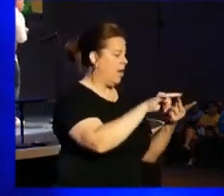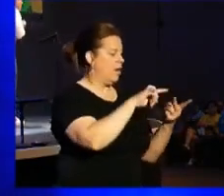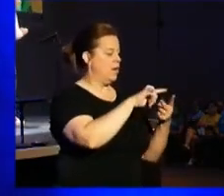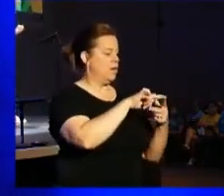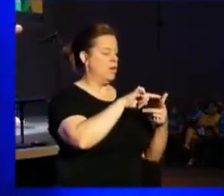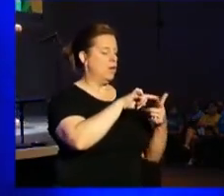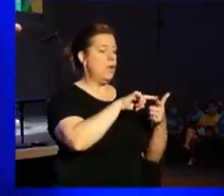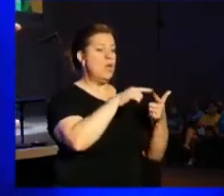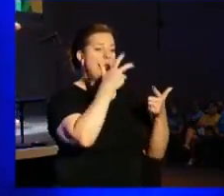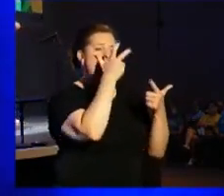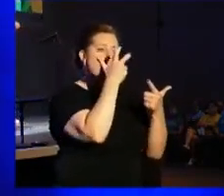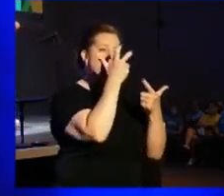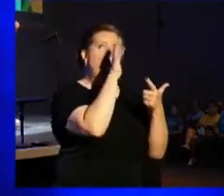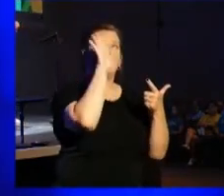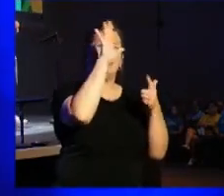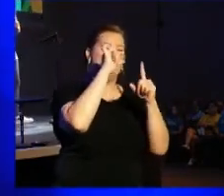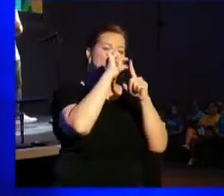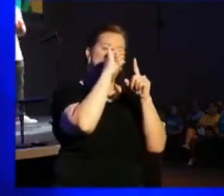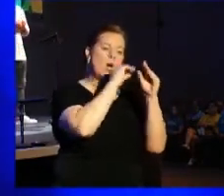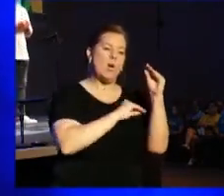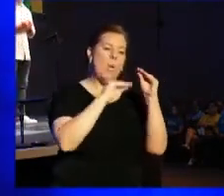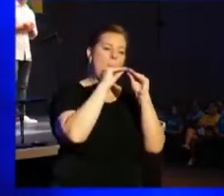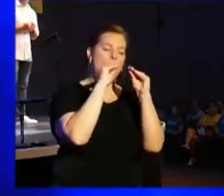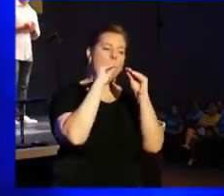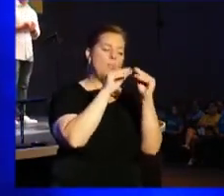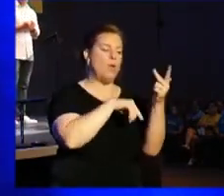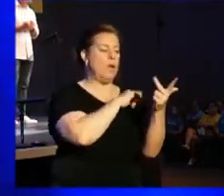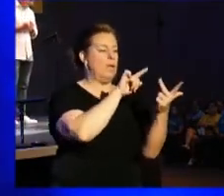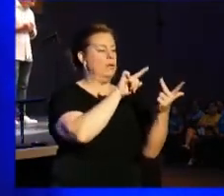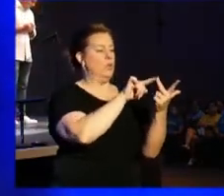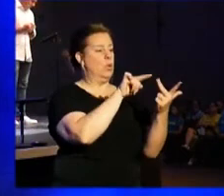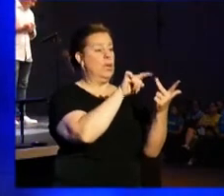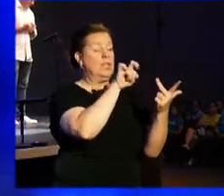the word more, who should we be kind to?